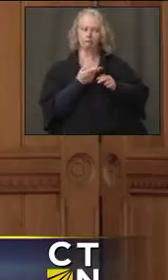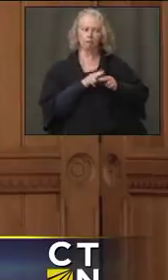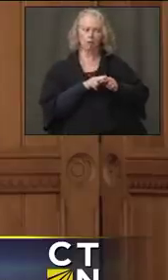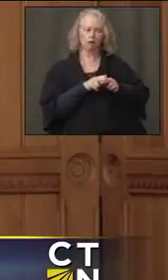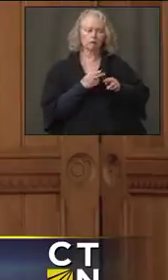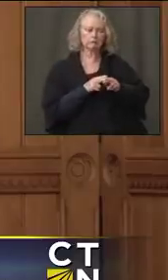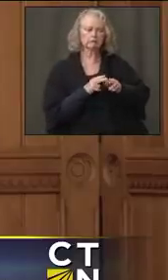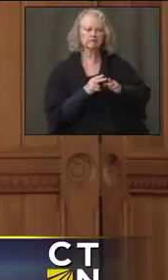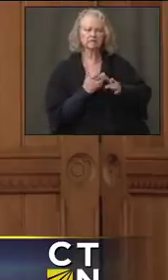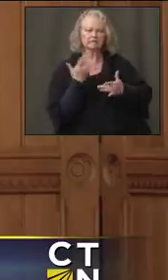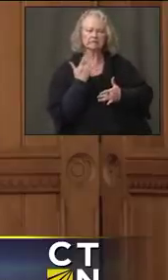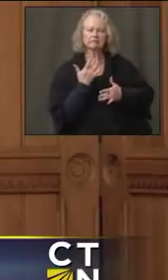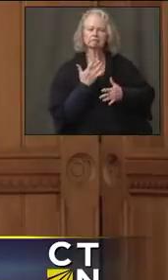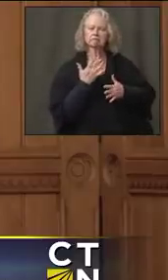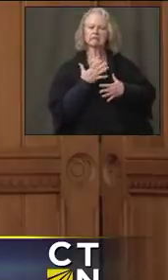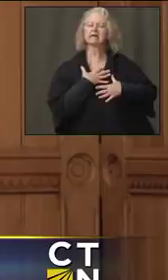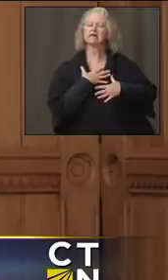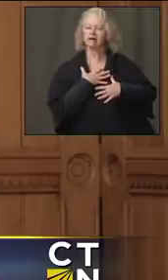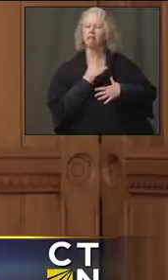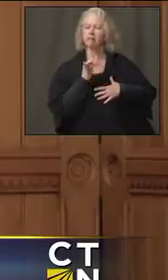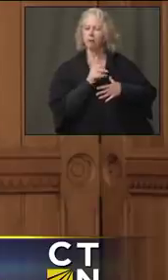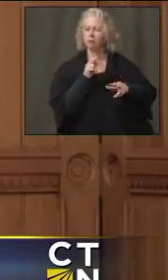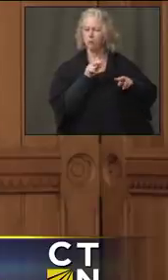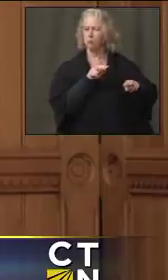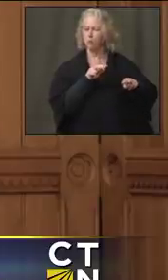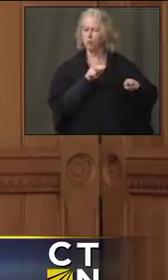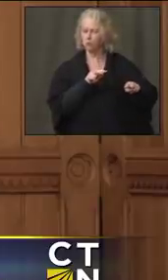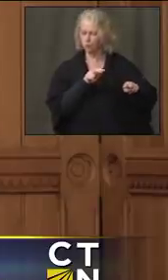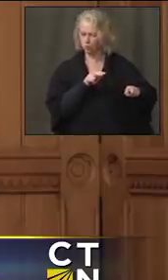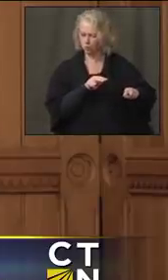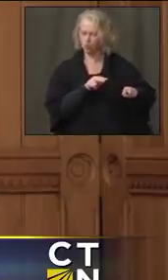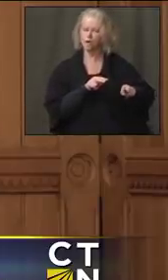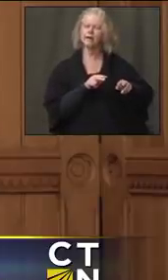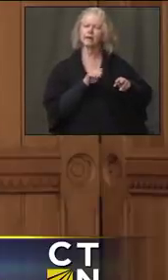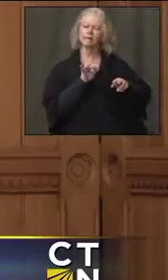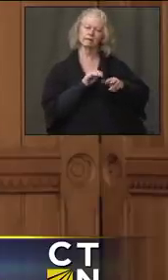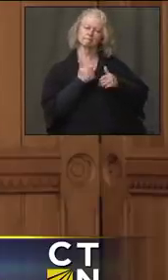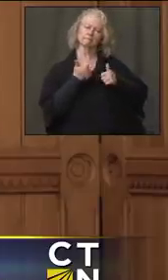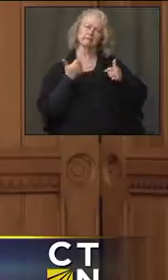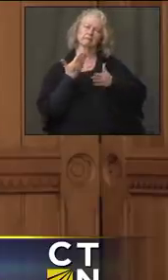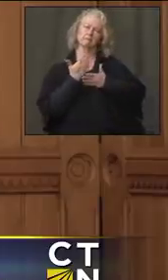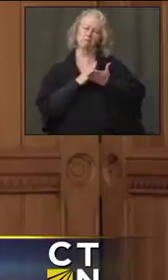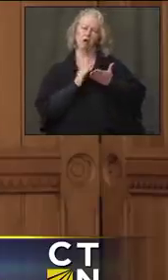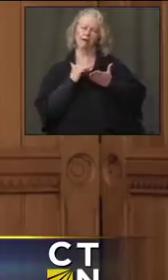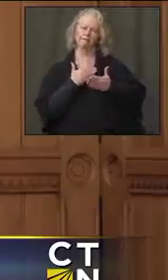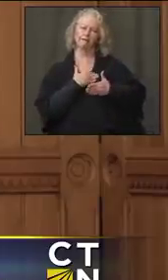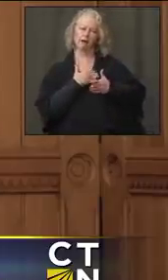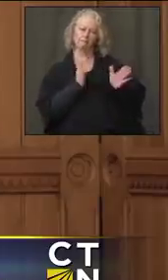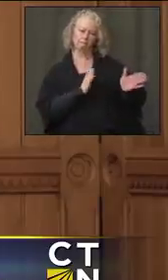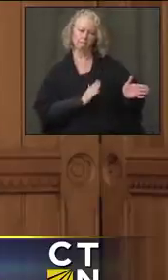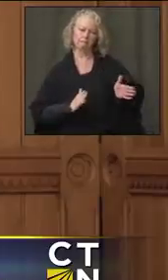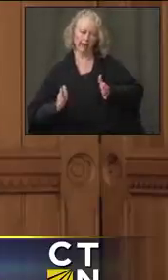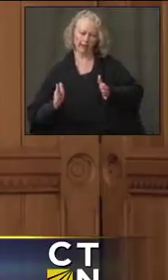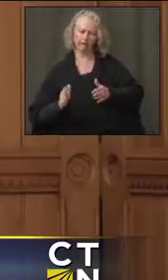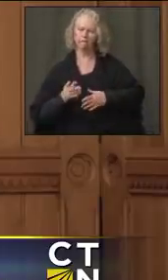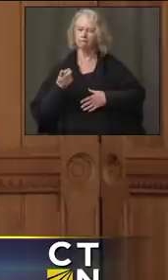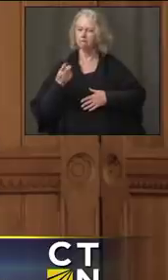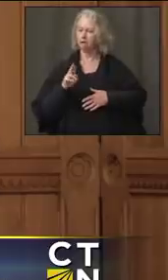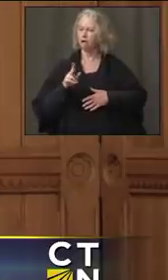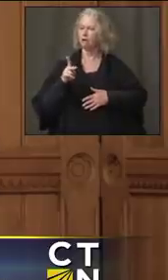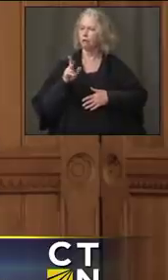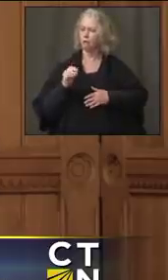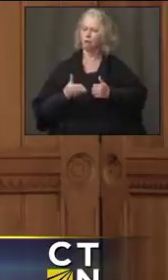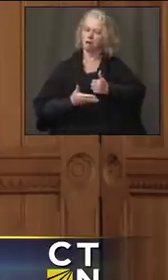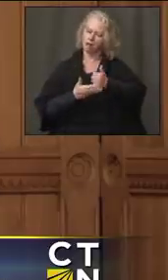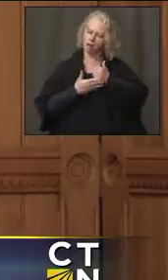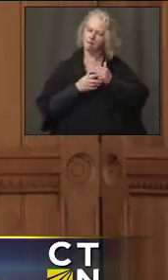area. So that will be ongoing and is a key part of our testing strategy going forward that Dr. Coe and others have helped develop, really